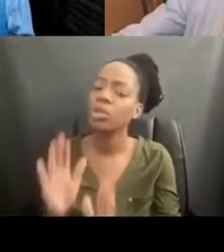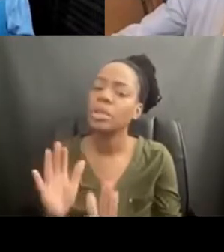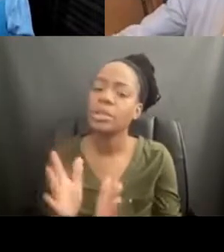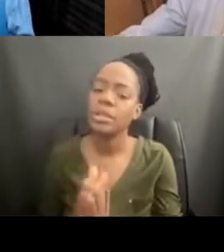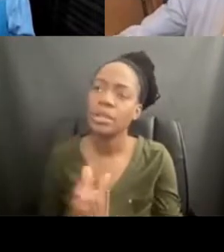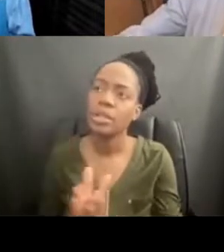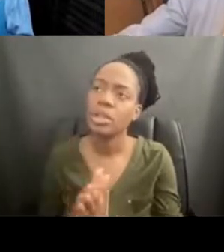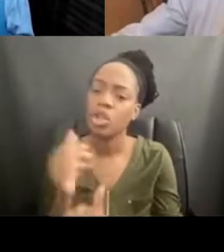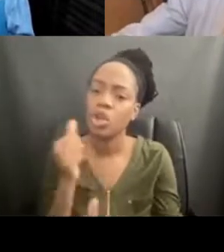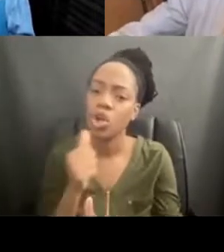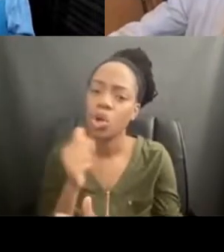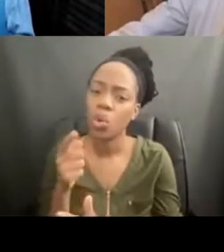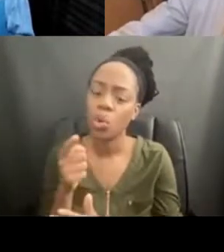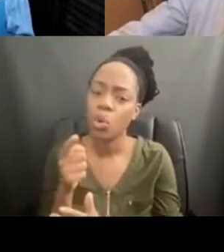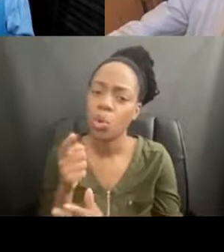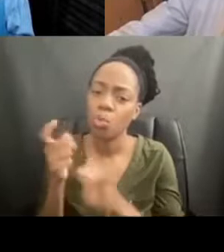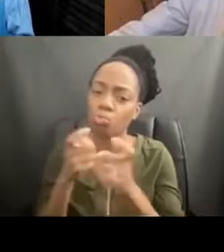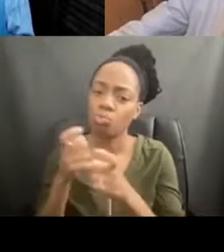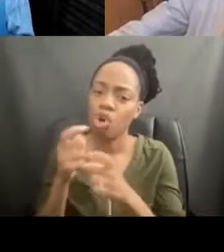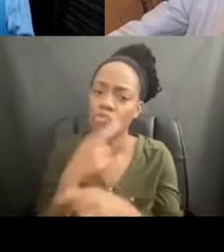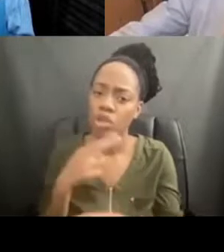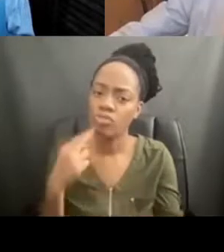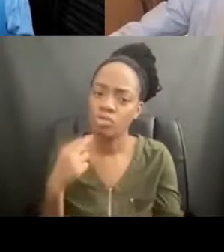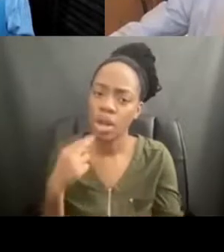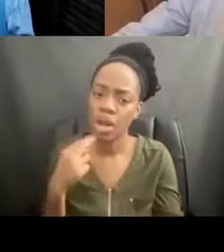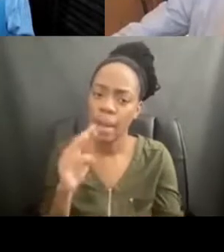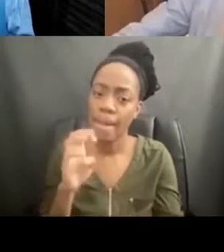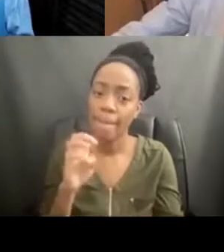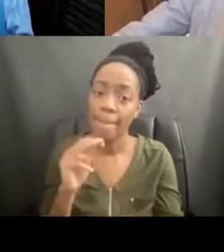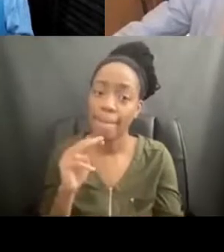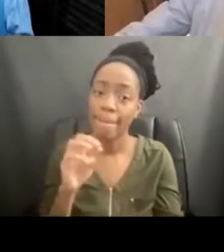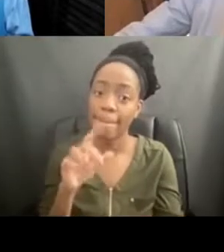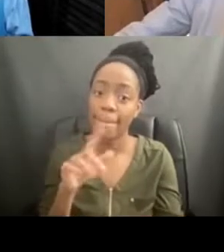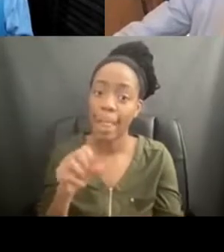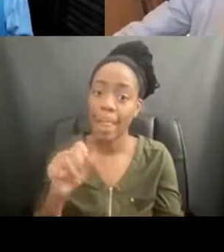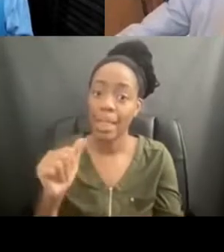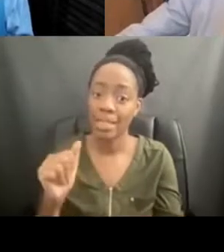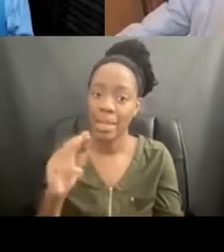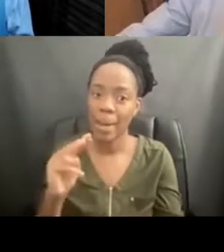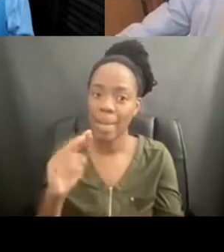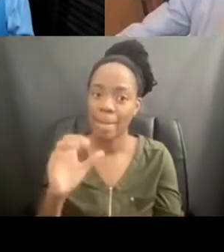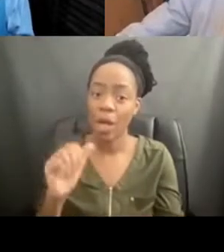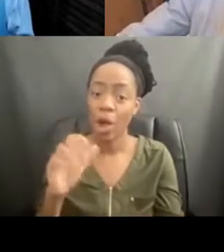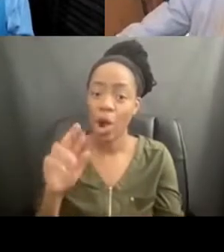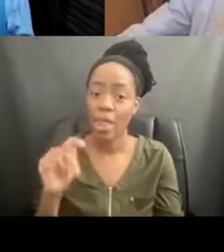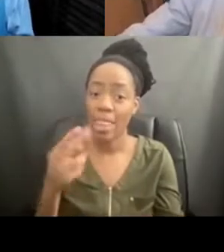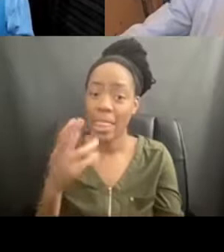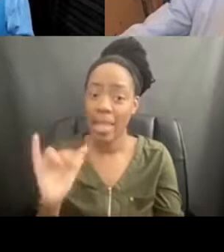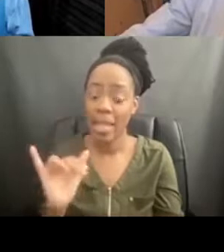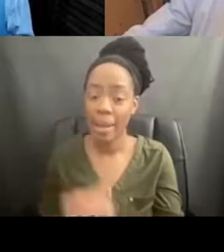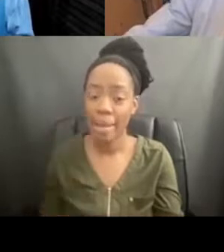was the girl who ran the restaurant, Melissa McCarthy. Oh, yes. Melissa McCarthy ran the